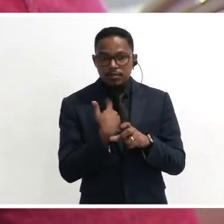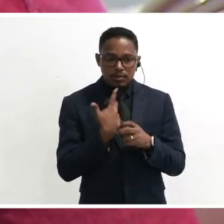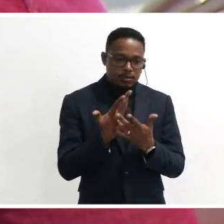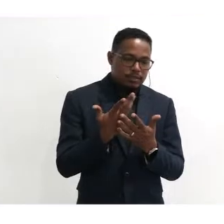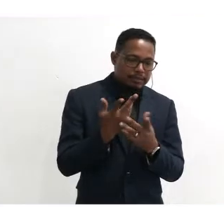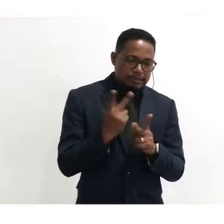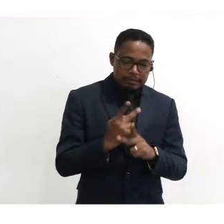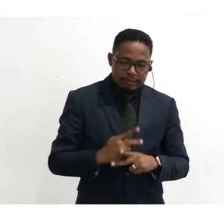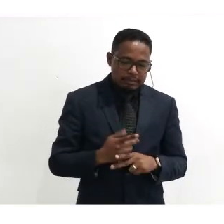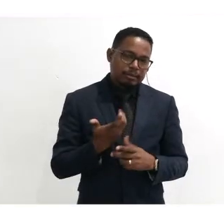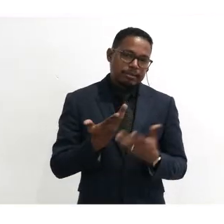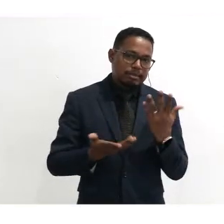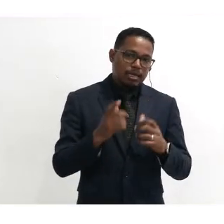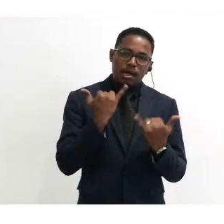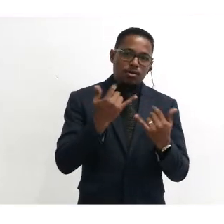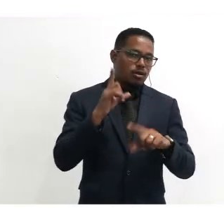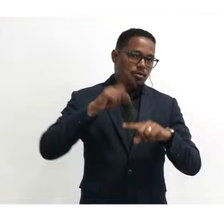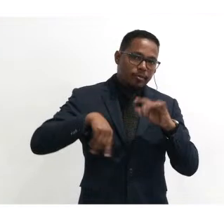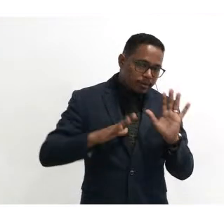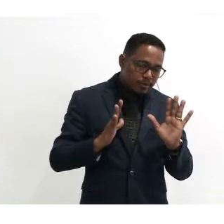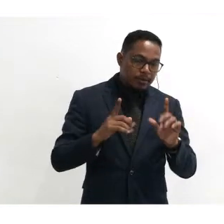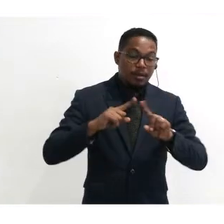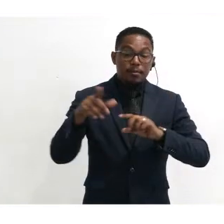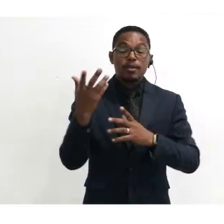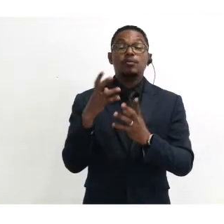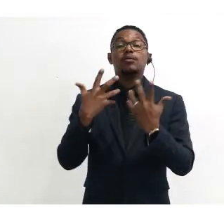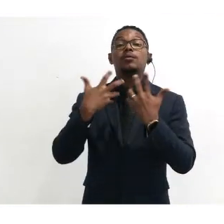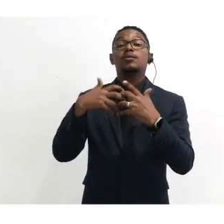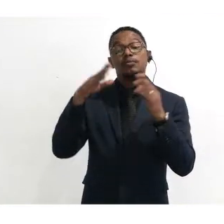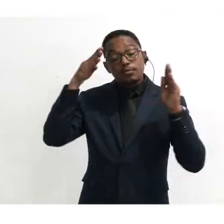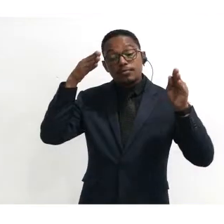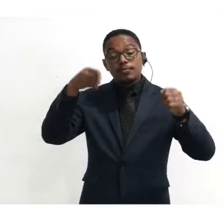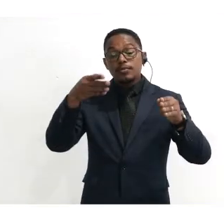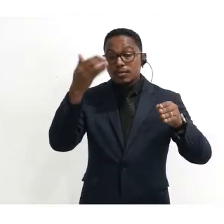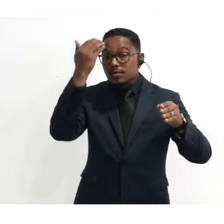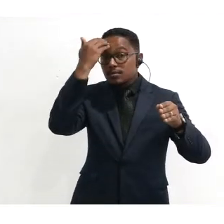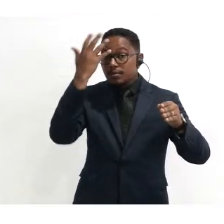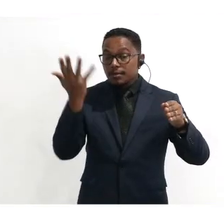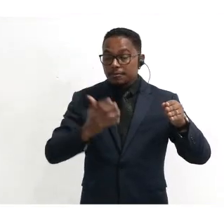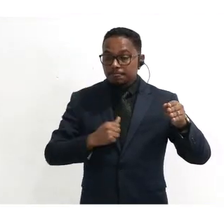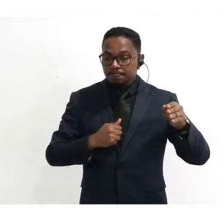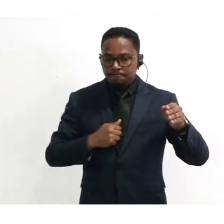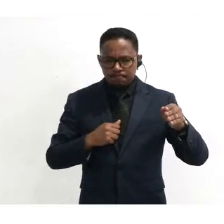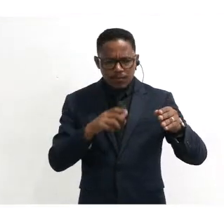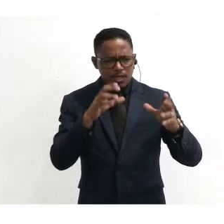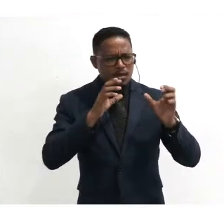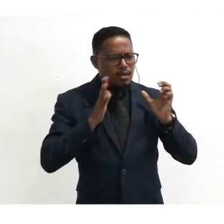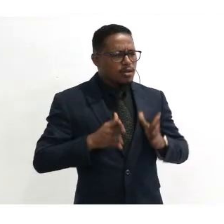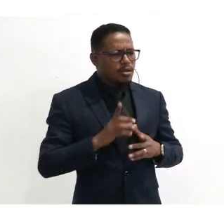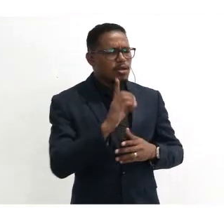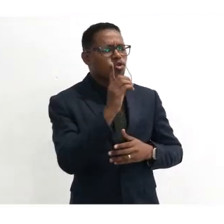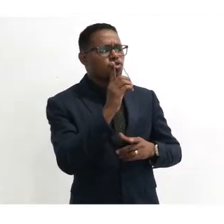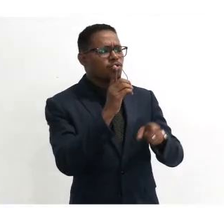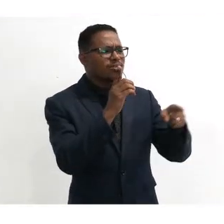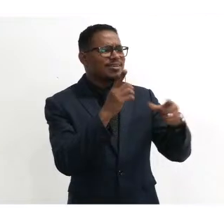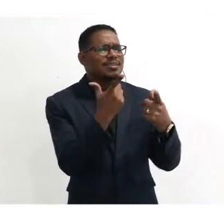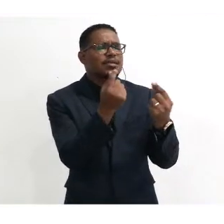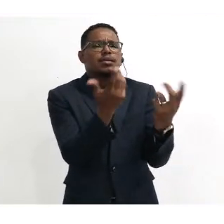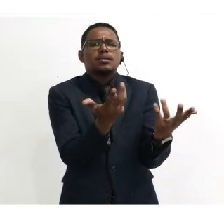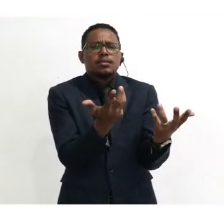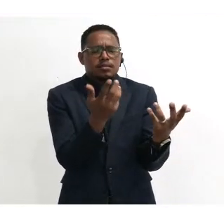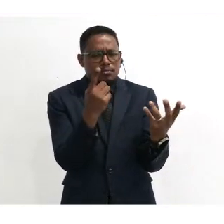bit driven by, where is your customer base and what are they doing? So